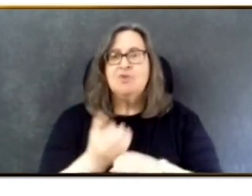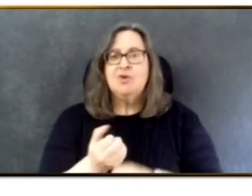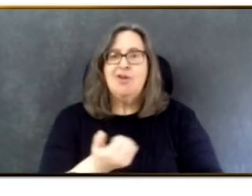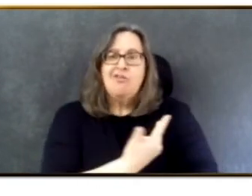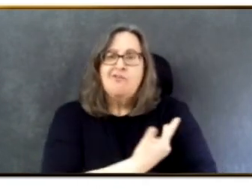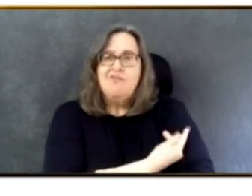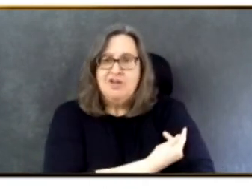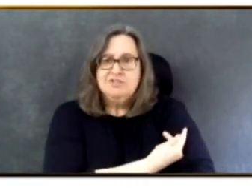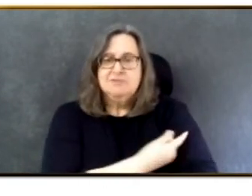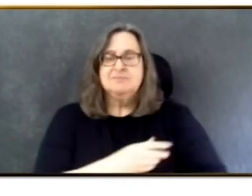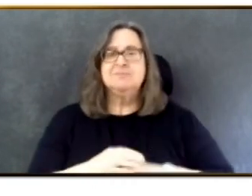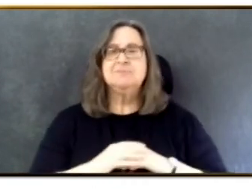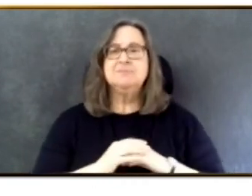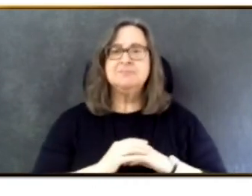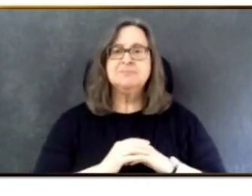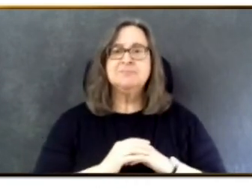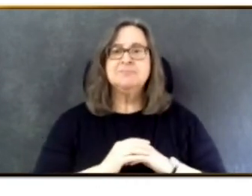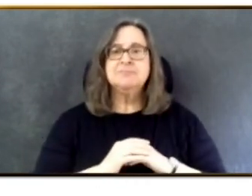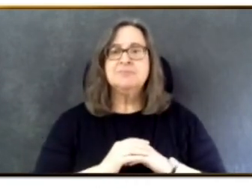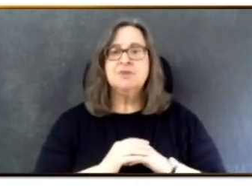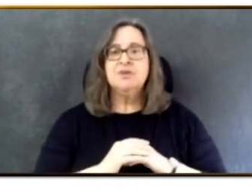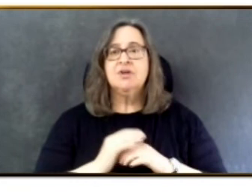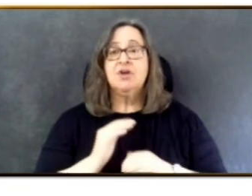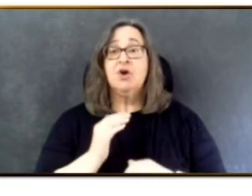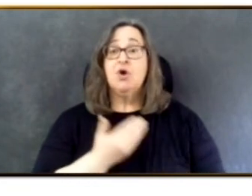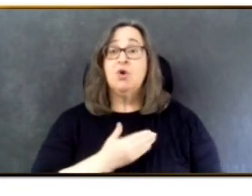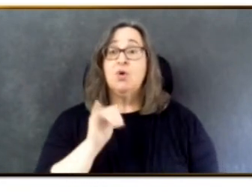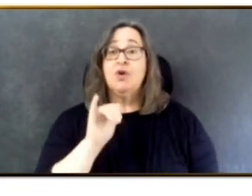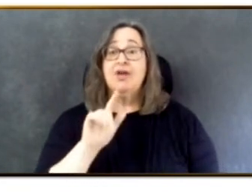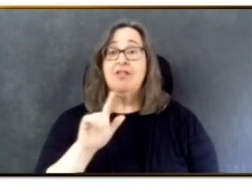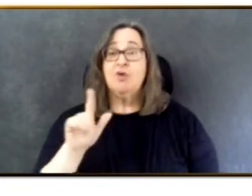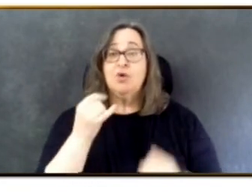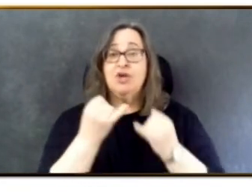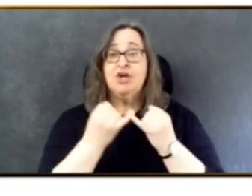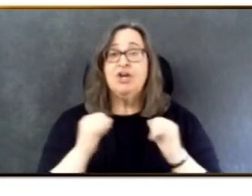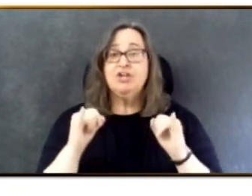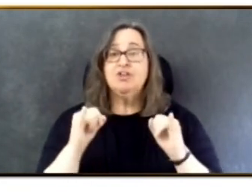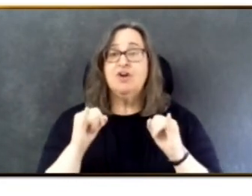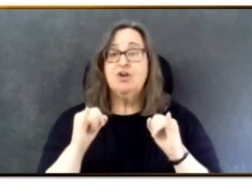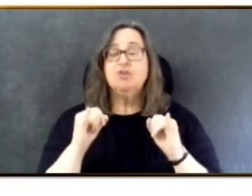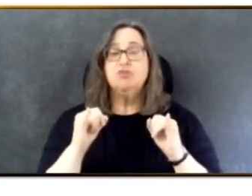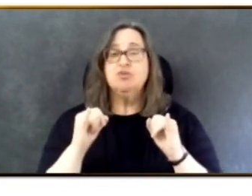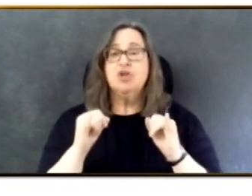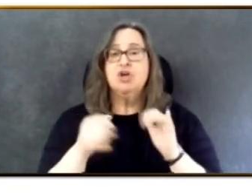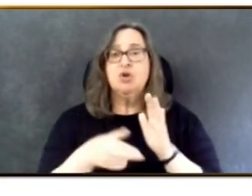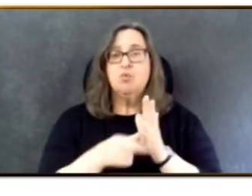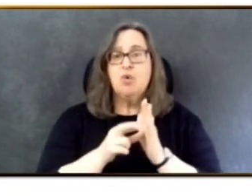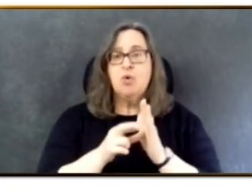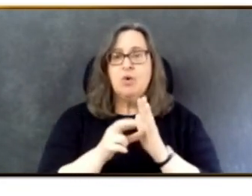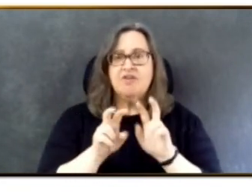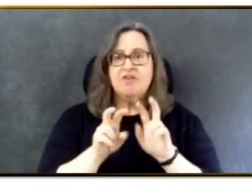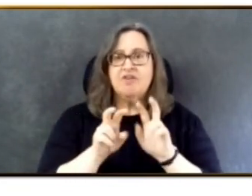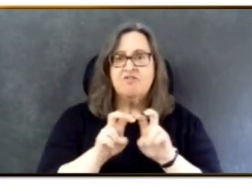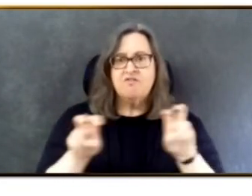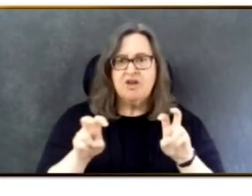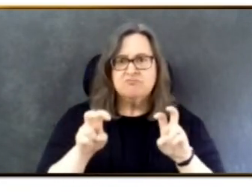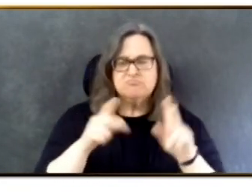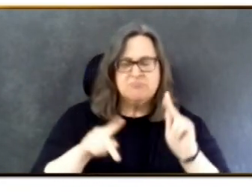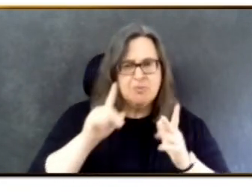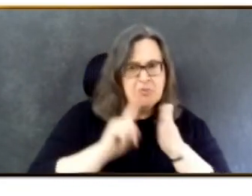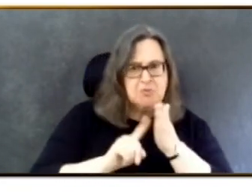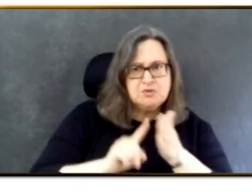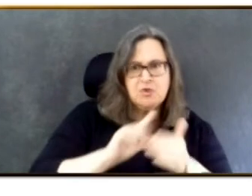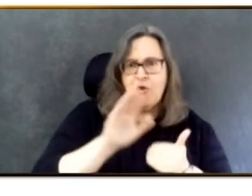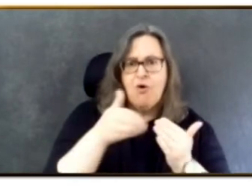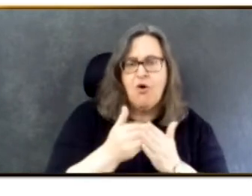first dose. Our own Illinois Independent Review Panel has now evaluated all available FDA